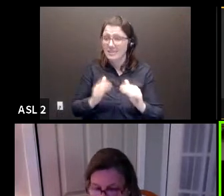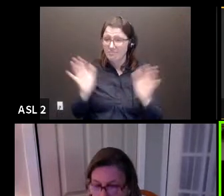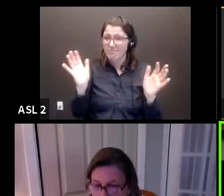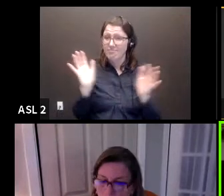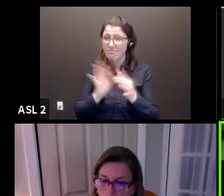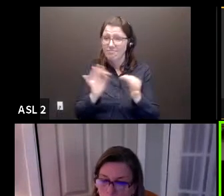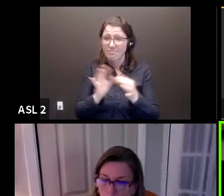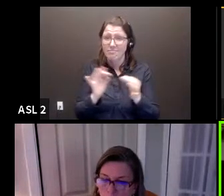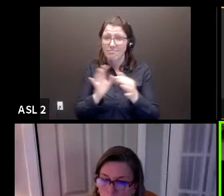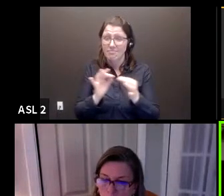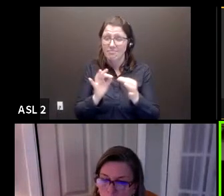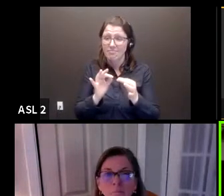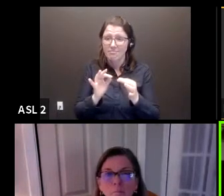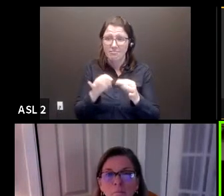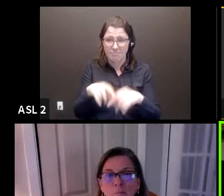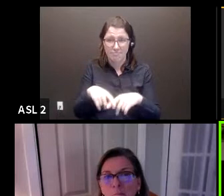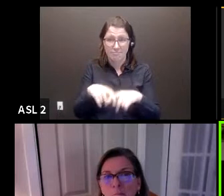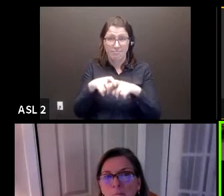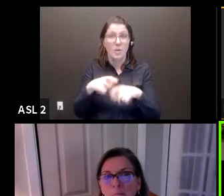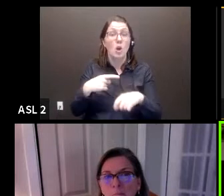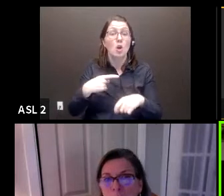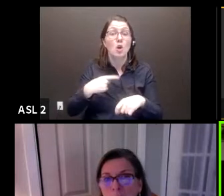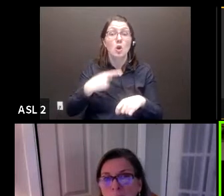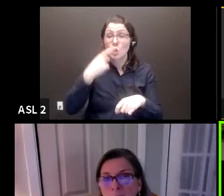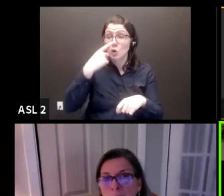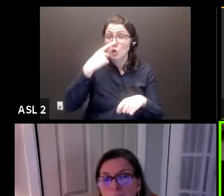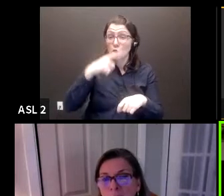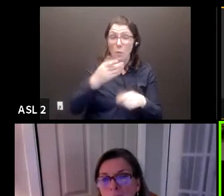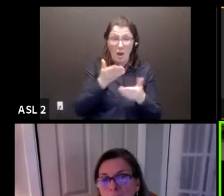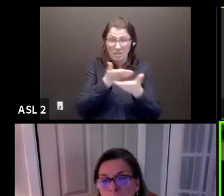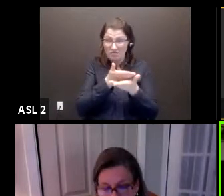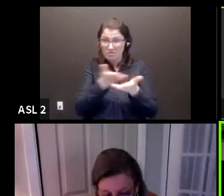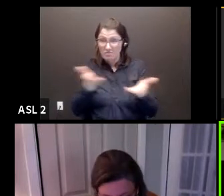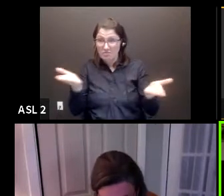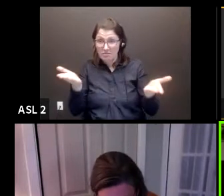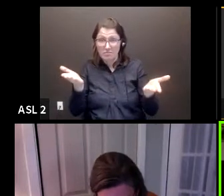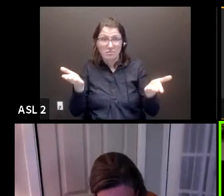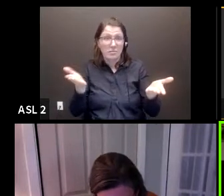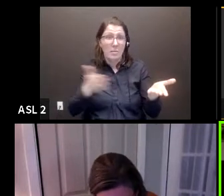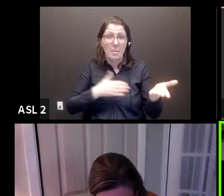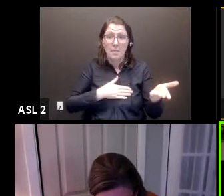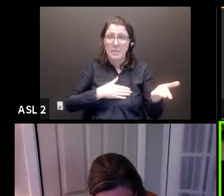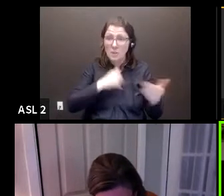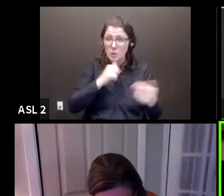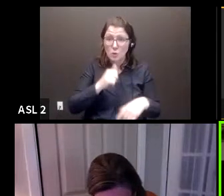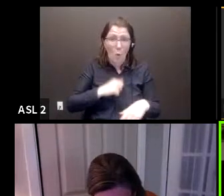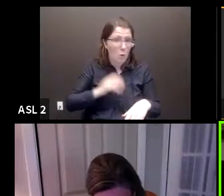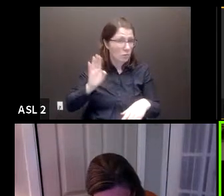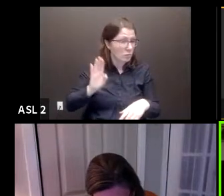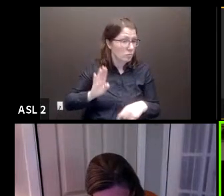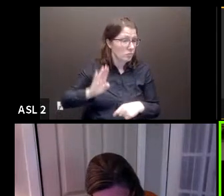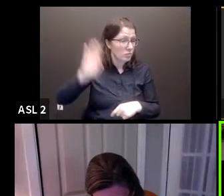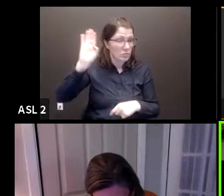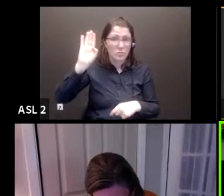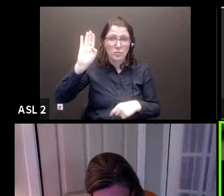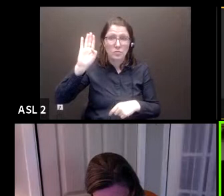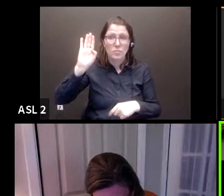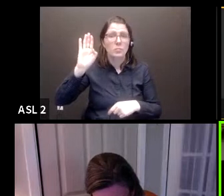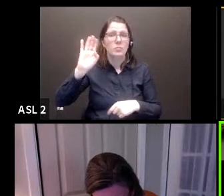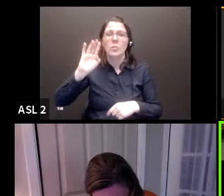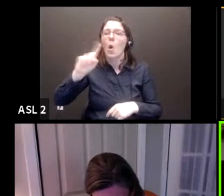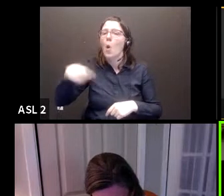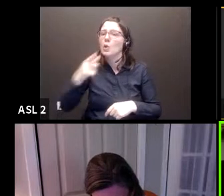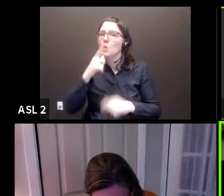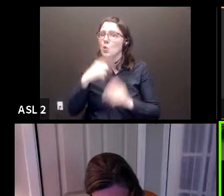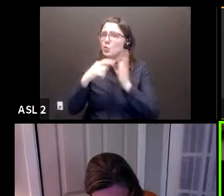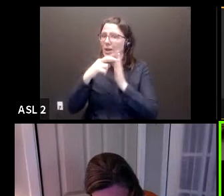panelists to refrain from putting their hands up only registered delegates will be called upon to speak thank you